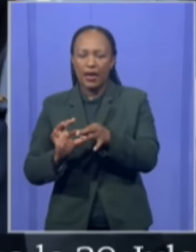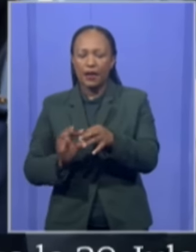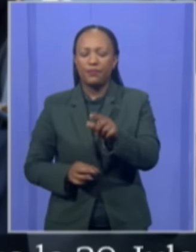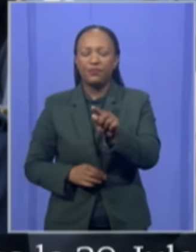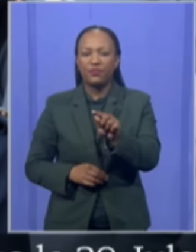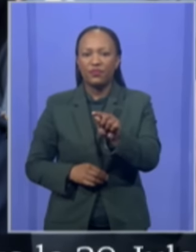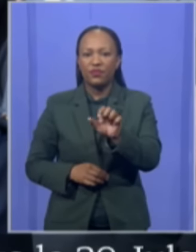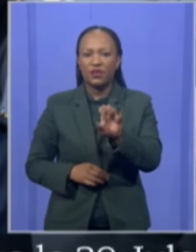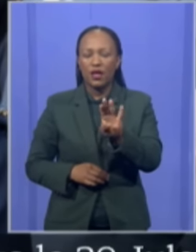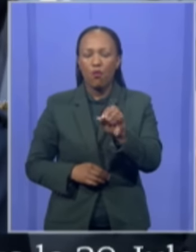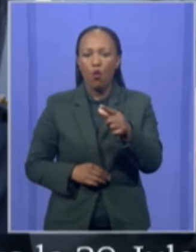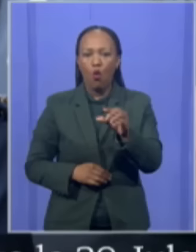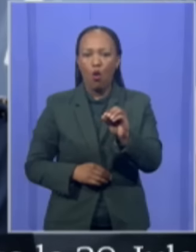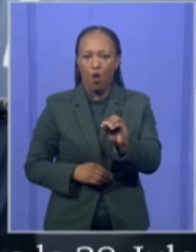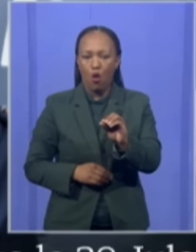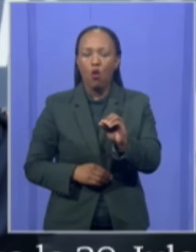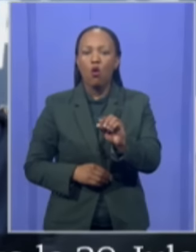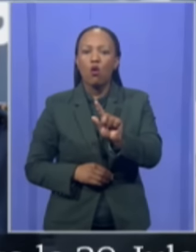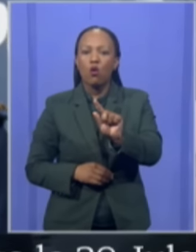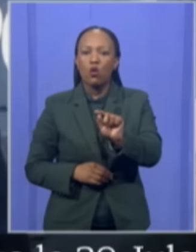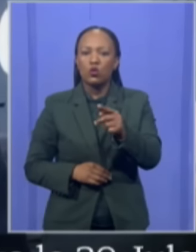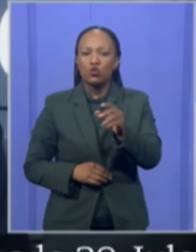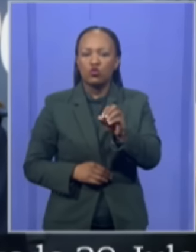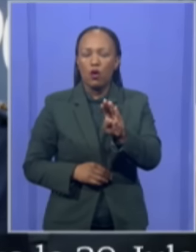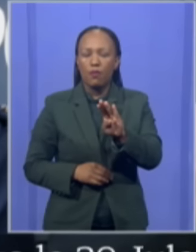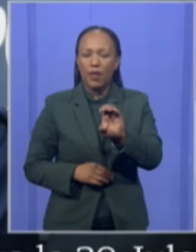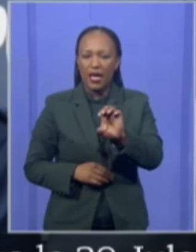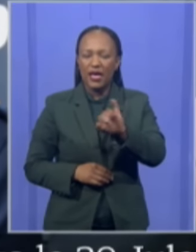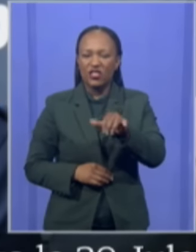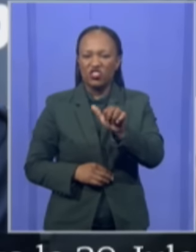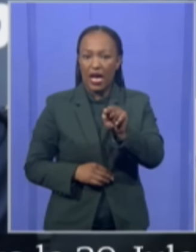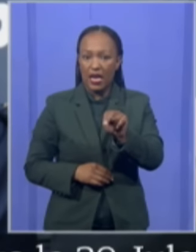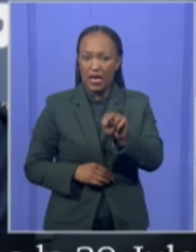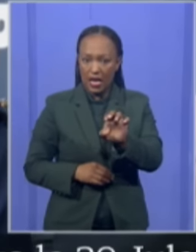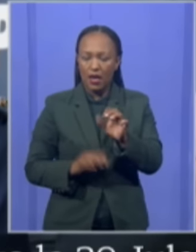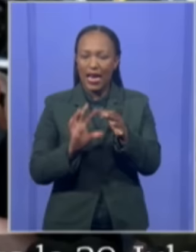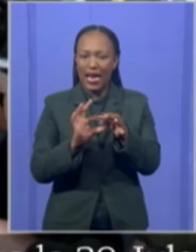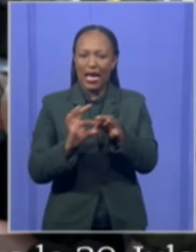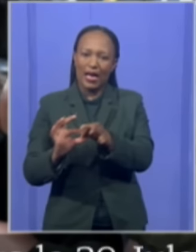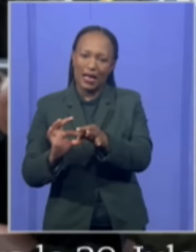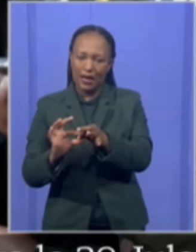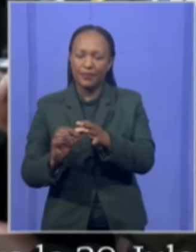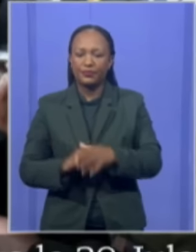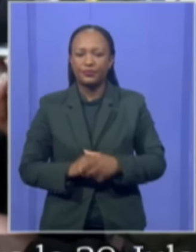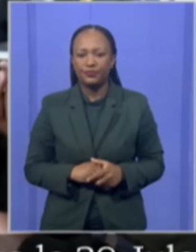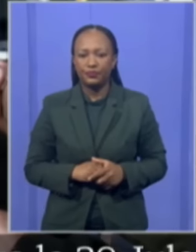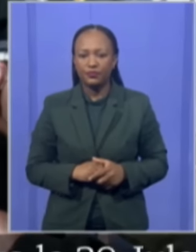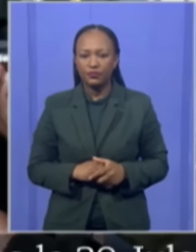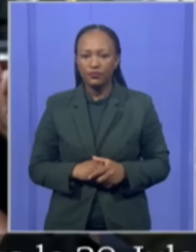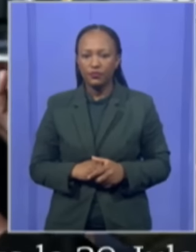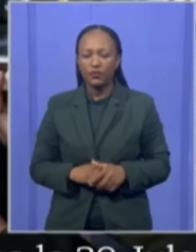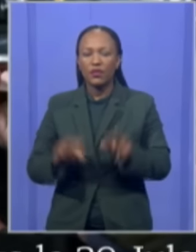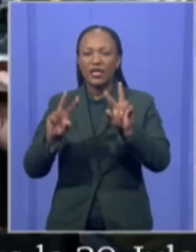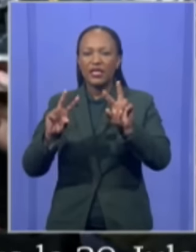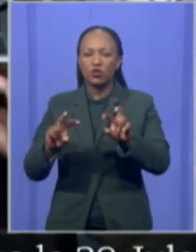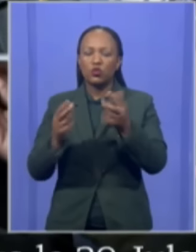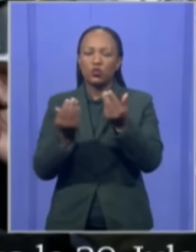Tebojane attempted murder. So all these 3 cases are linked. There were 2 separate matters.